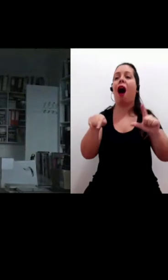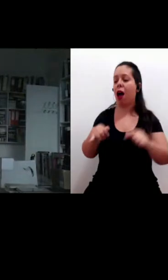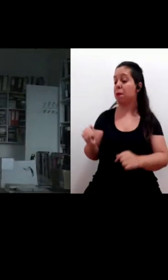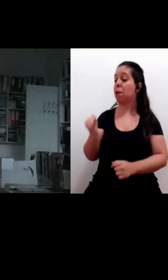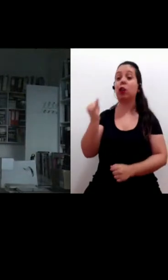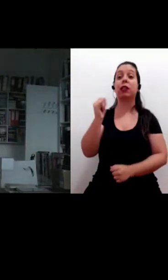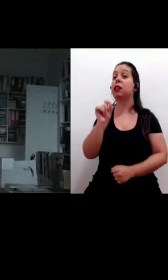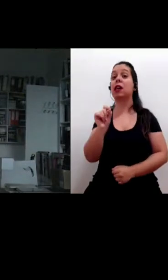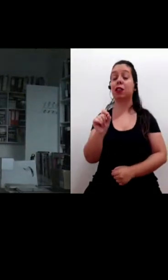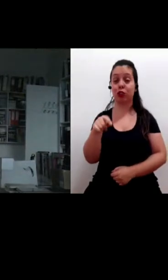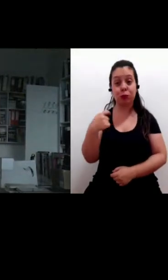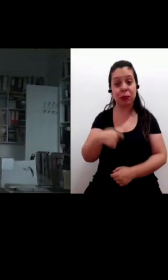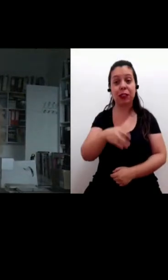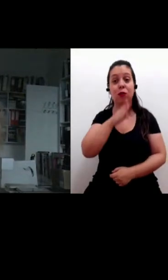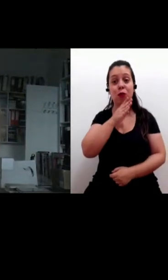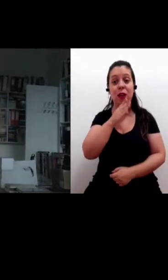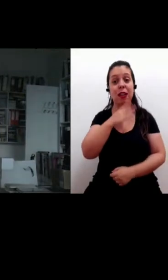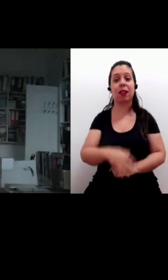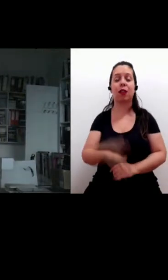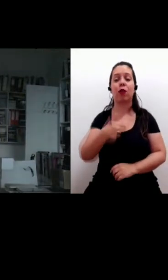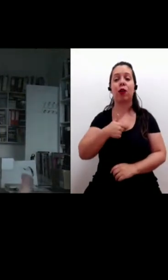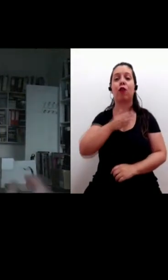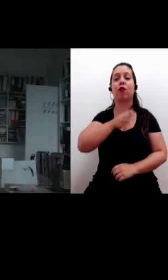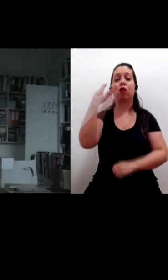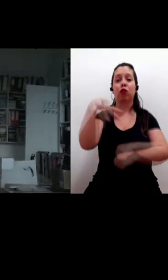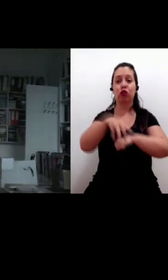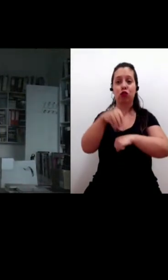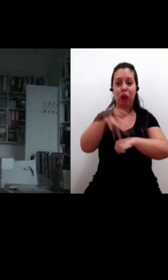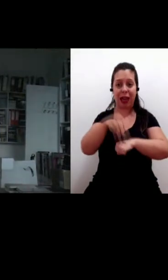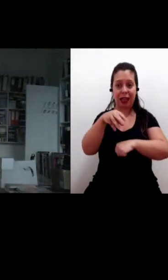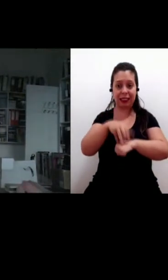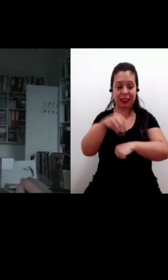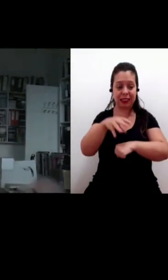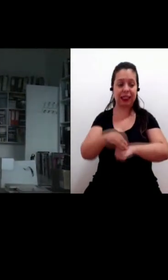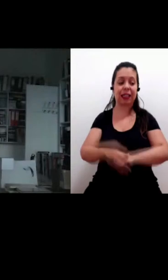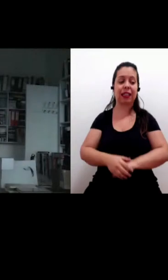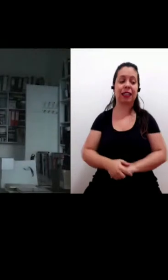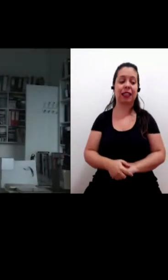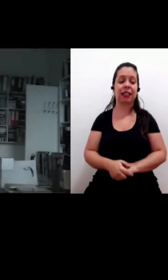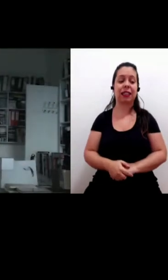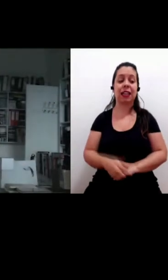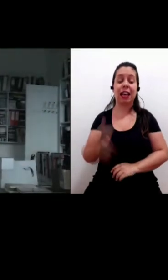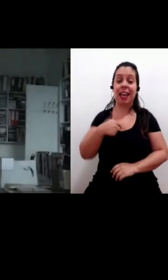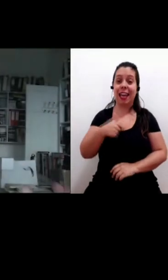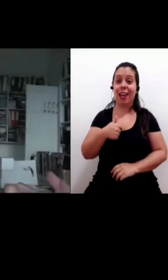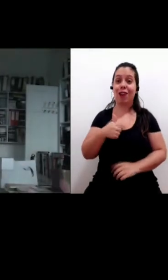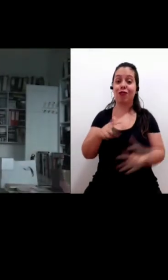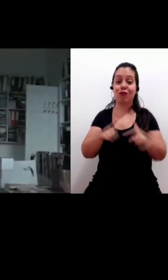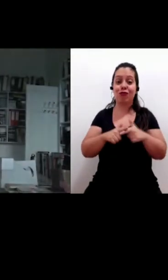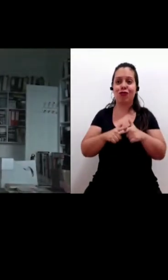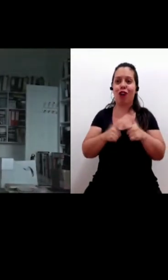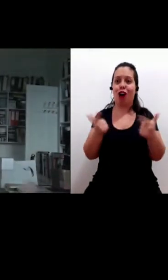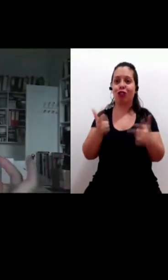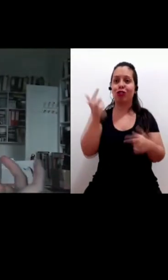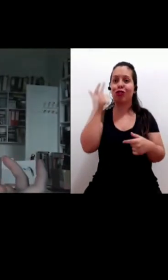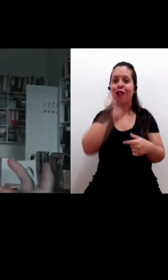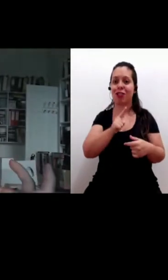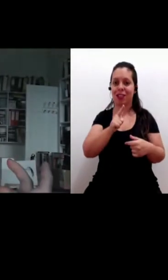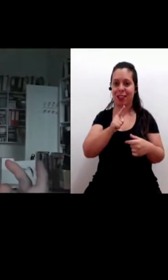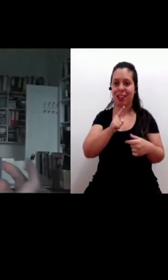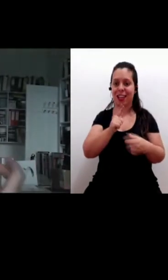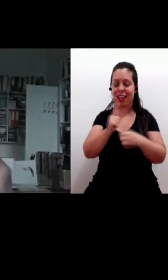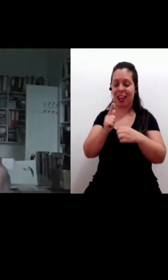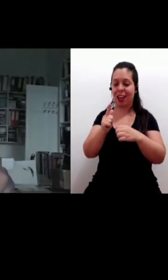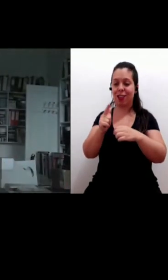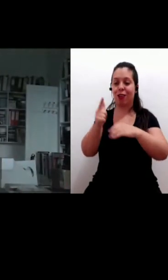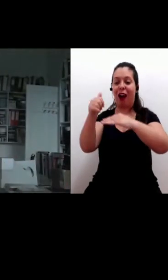when I went to Sweden, I was lucky enough to get into the archive of Ingmar Bergman, the great Ingmar